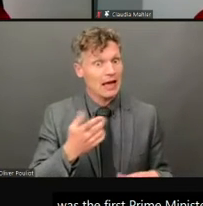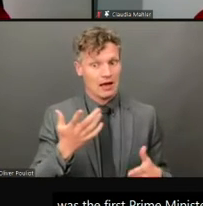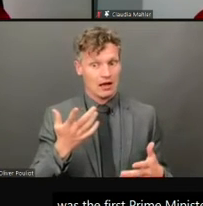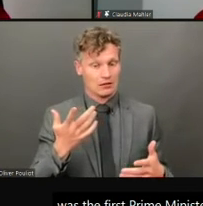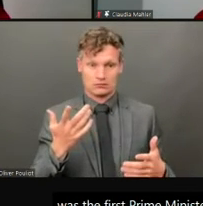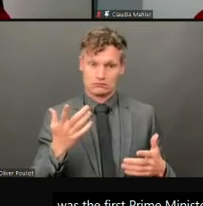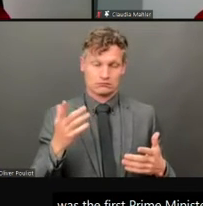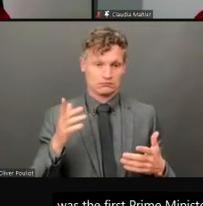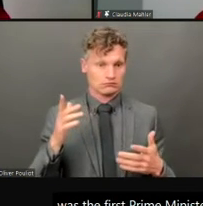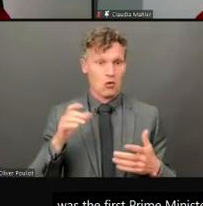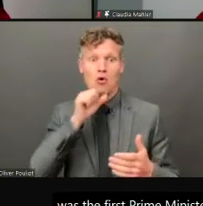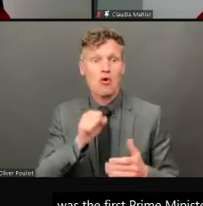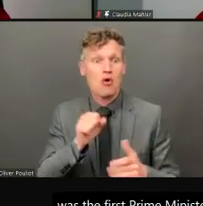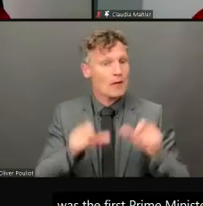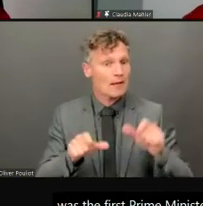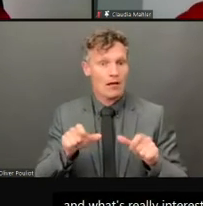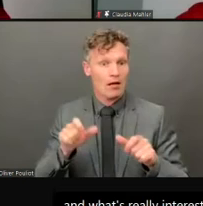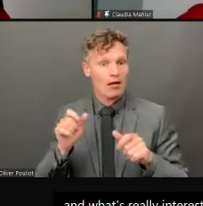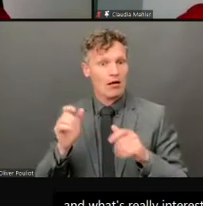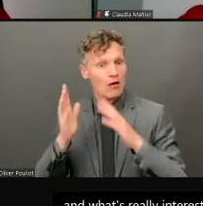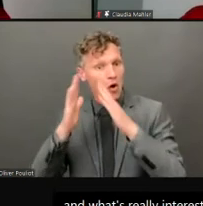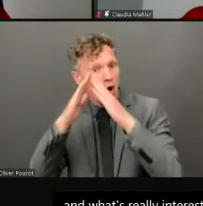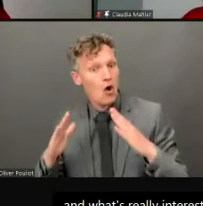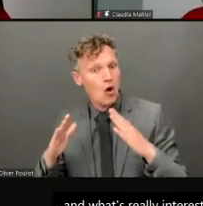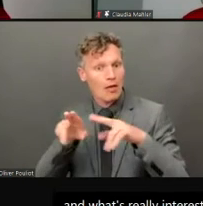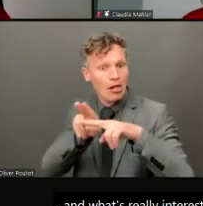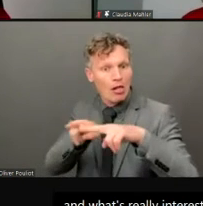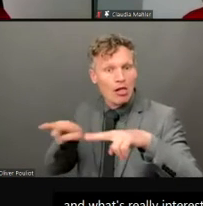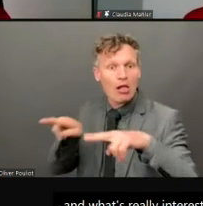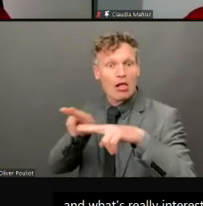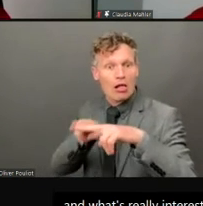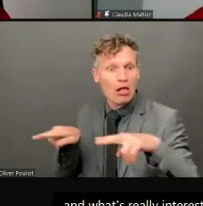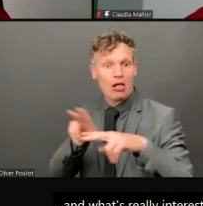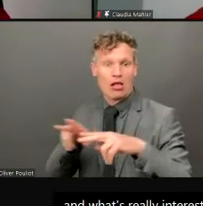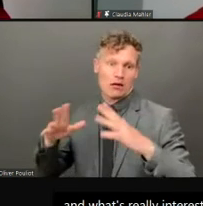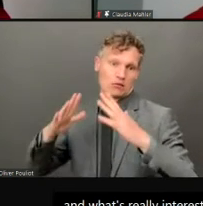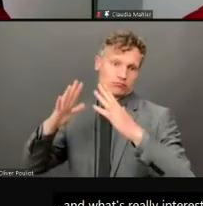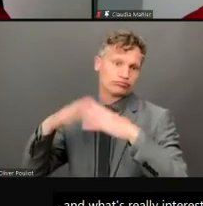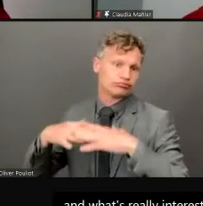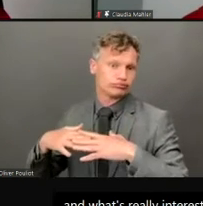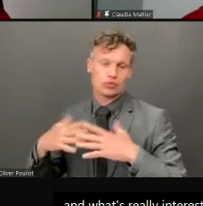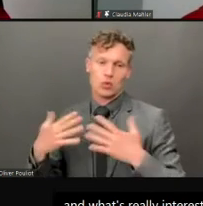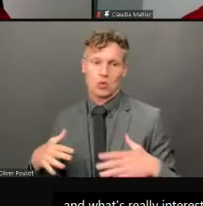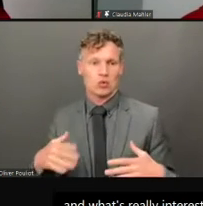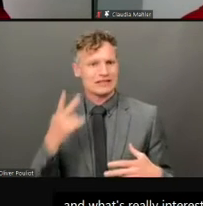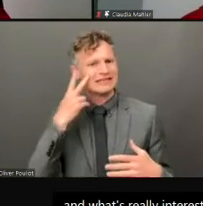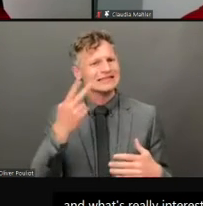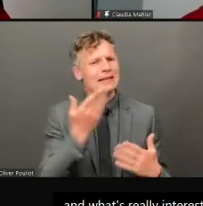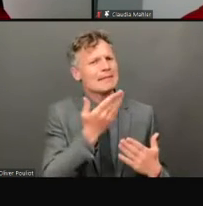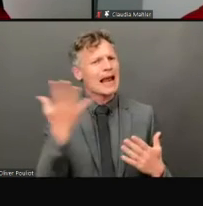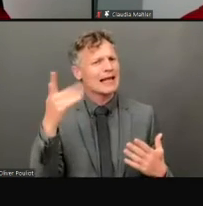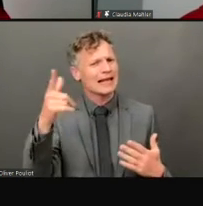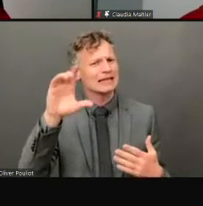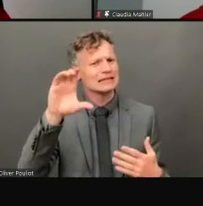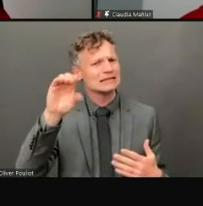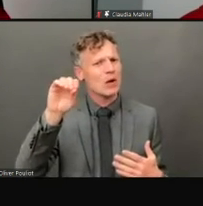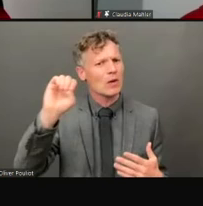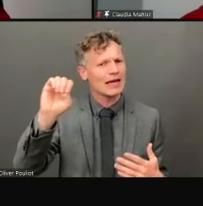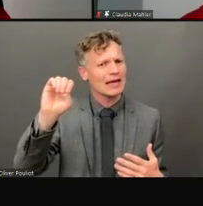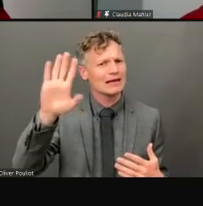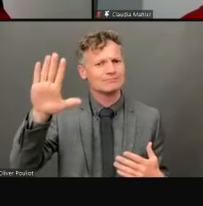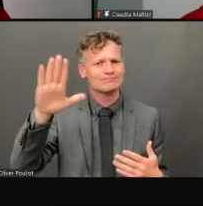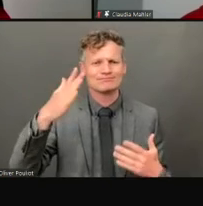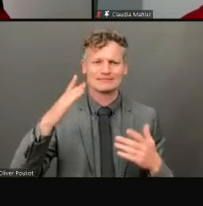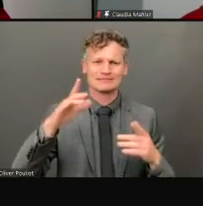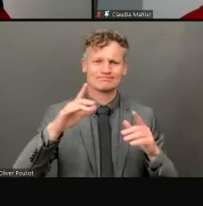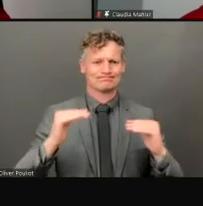policy documents from, for example, the Council of Europe, there's a steady but inexorable trend whereby